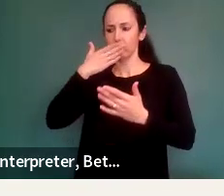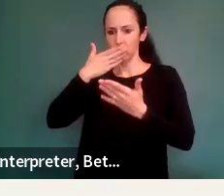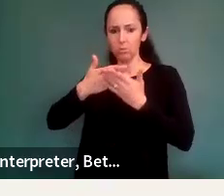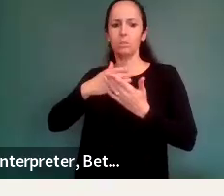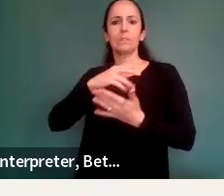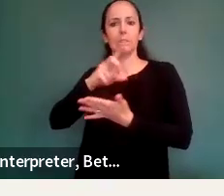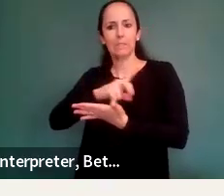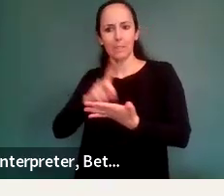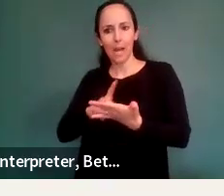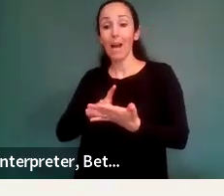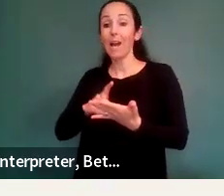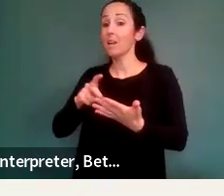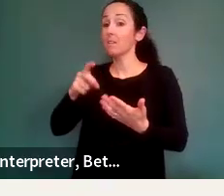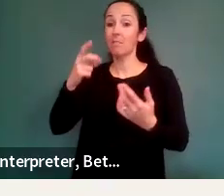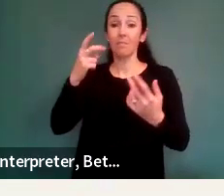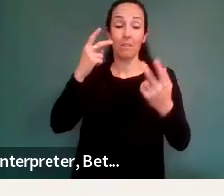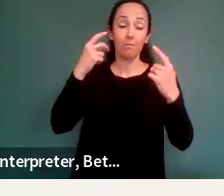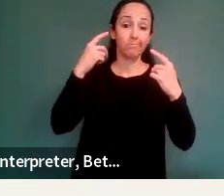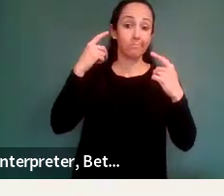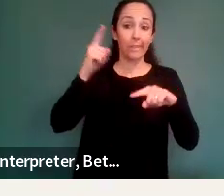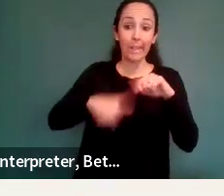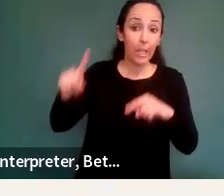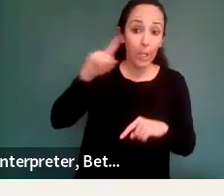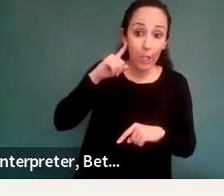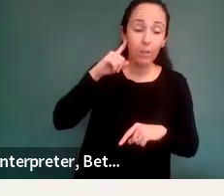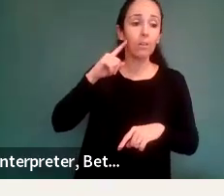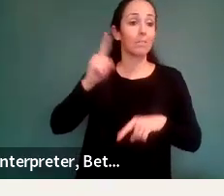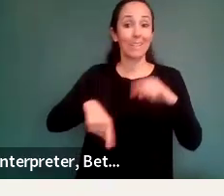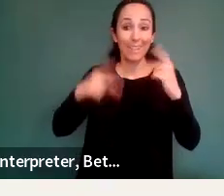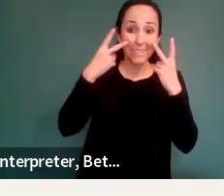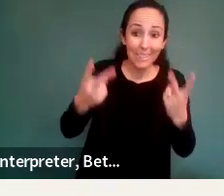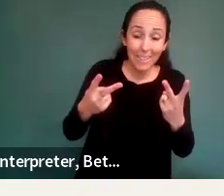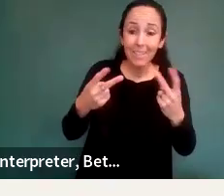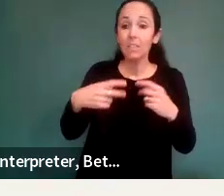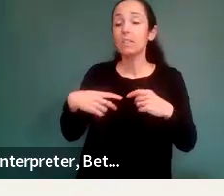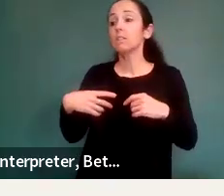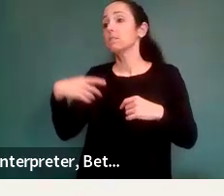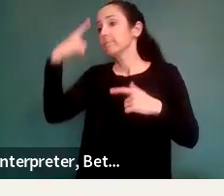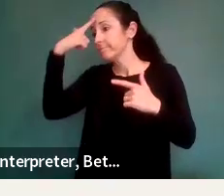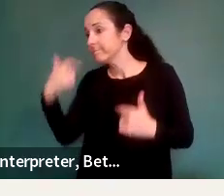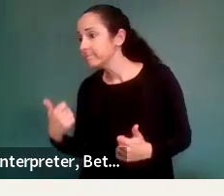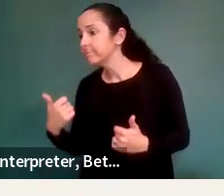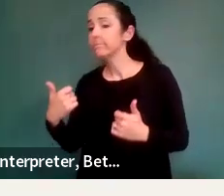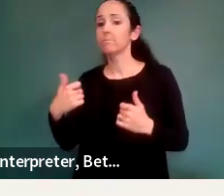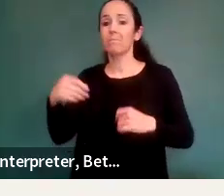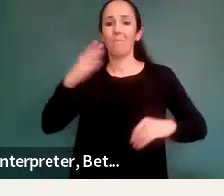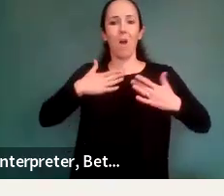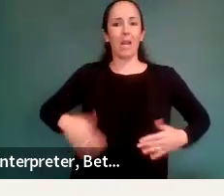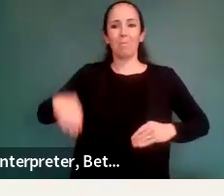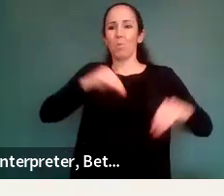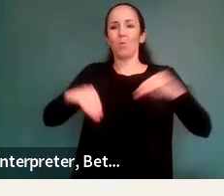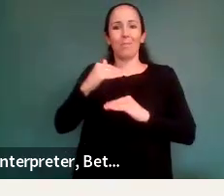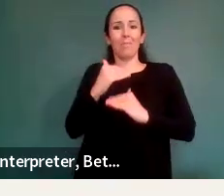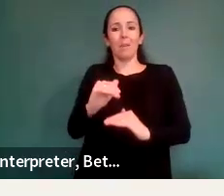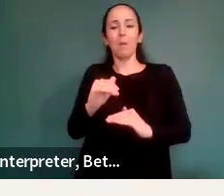with visual, auditory, motor, or cognitive impairments to access and